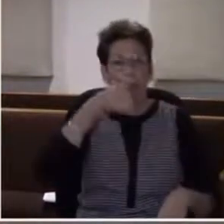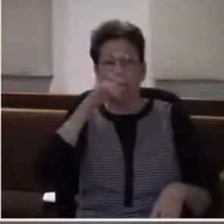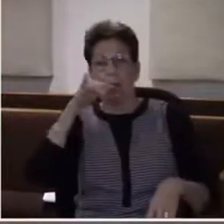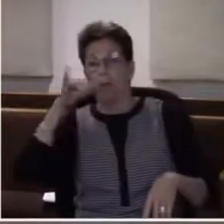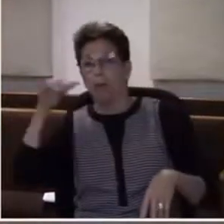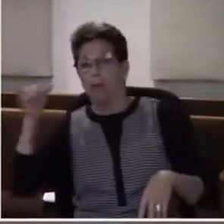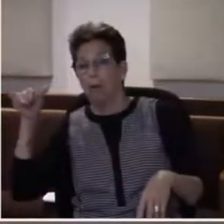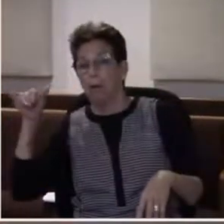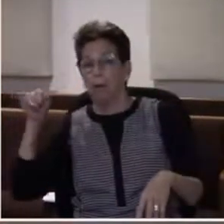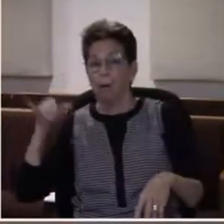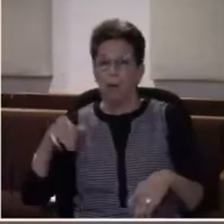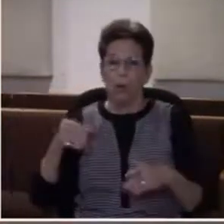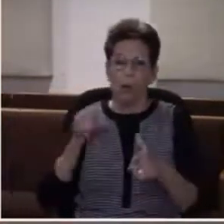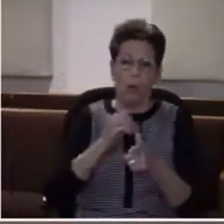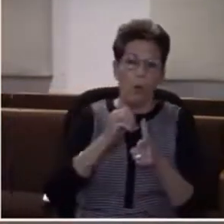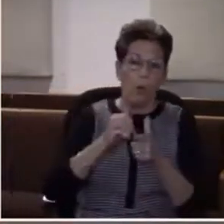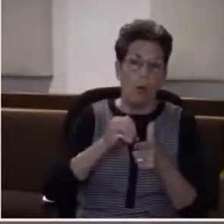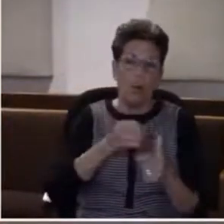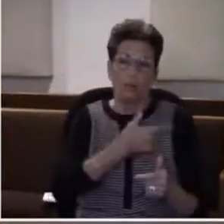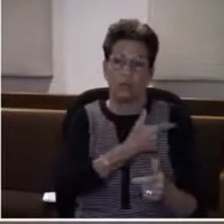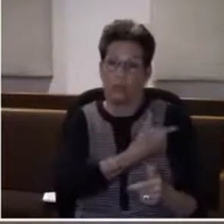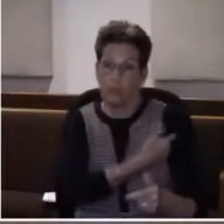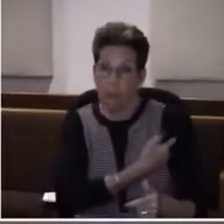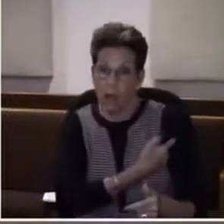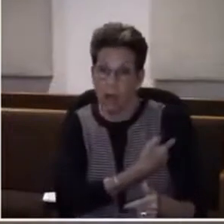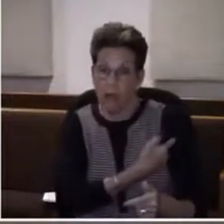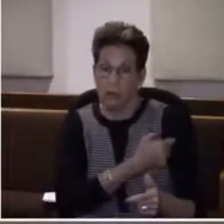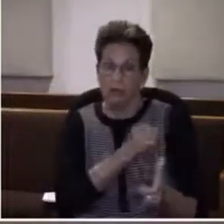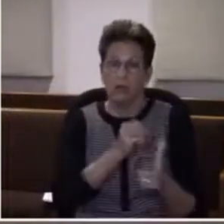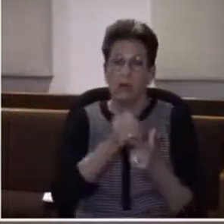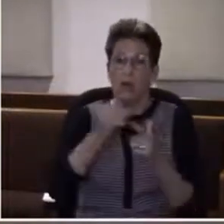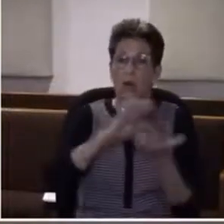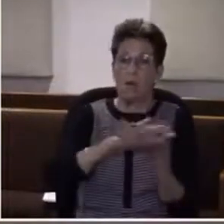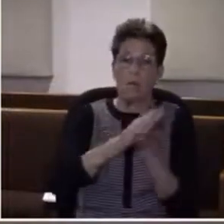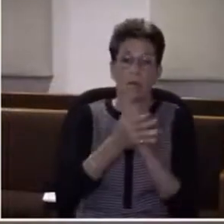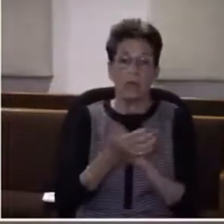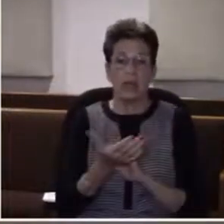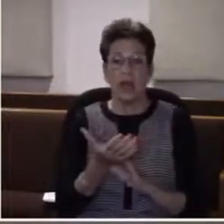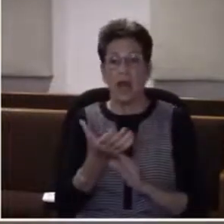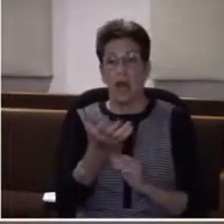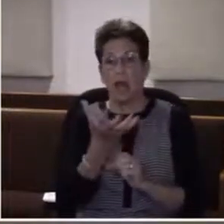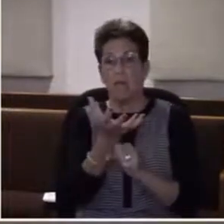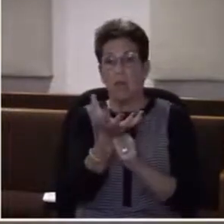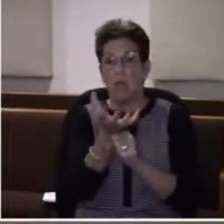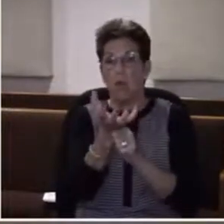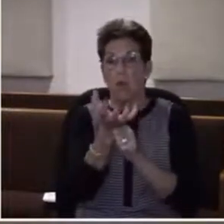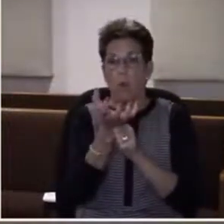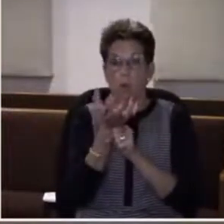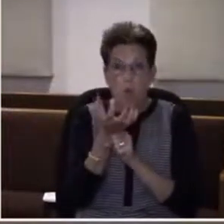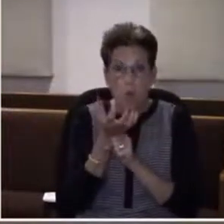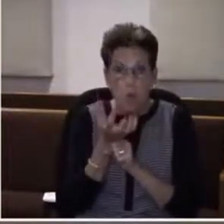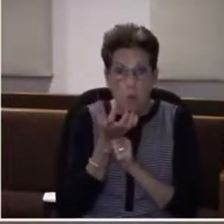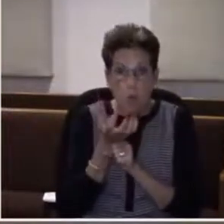some type of drug. Some turn to become workaholics. Some turn to